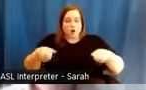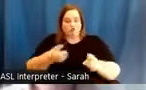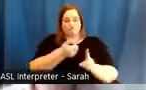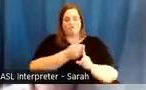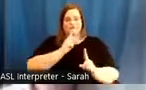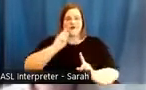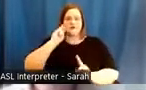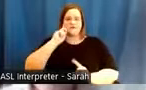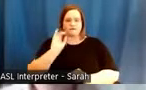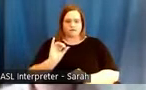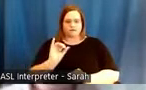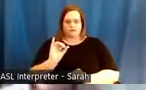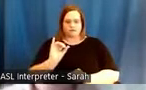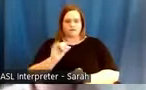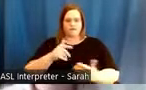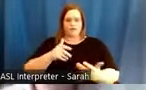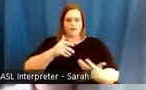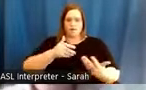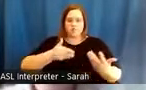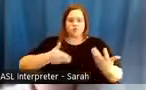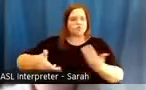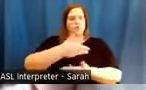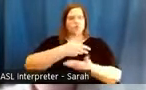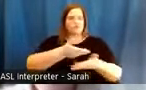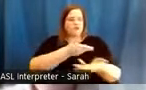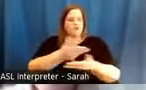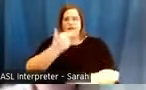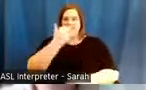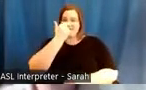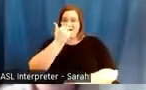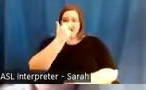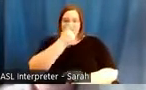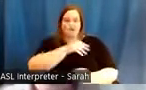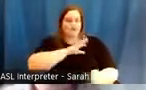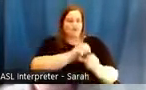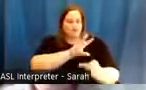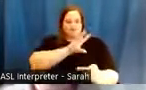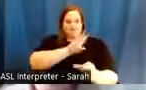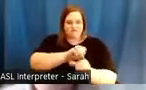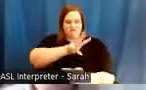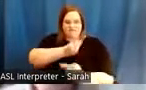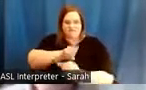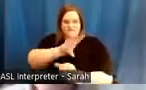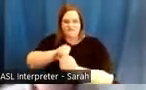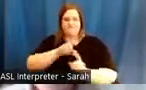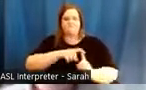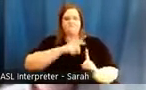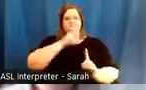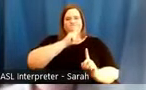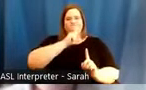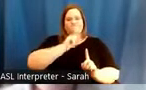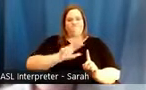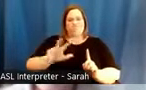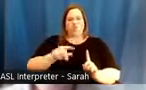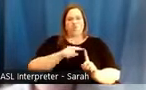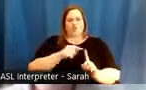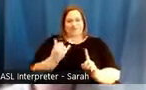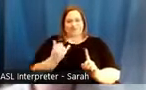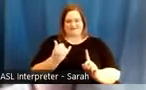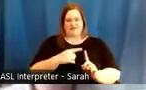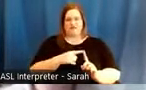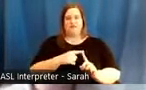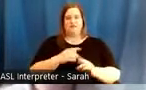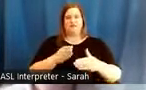He is social, outgoing, funny, and engaging. Ari is 33 and has been in shared living since he